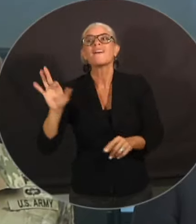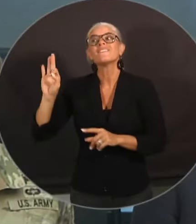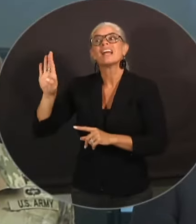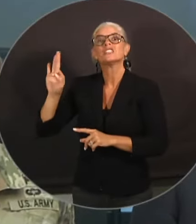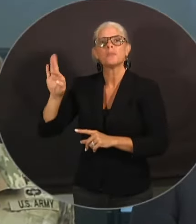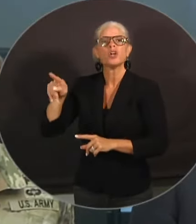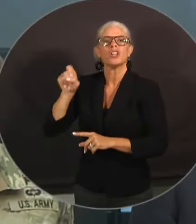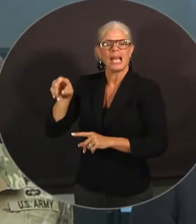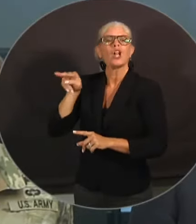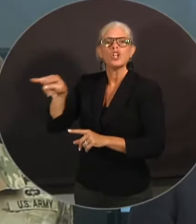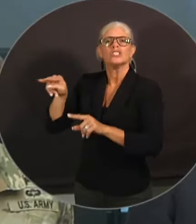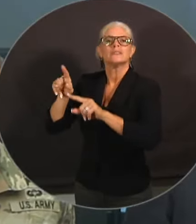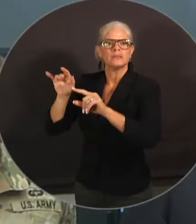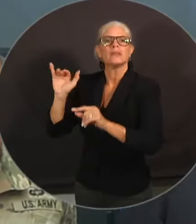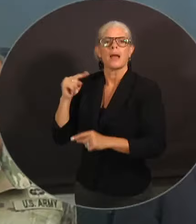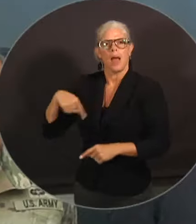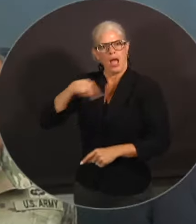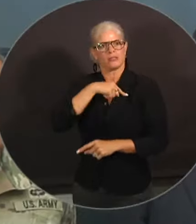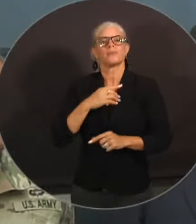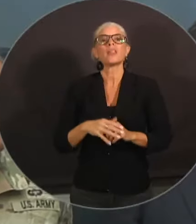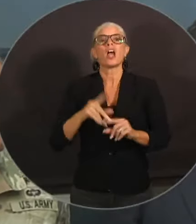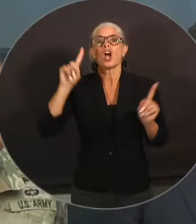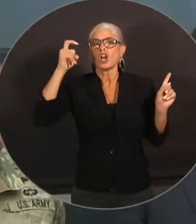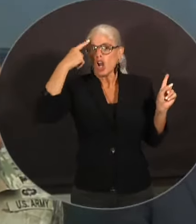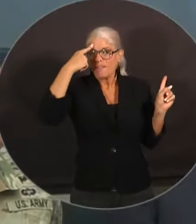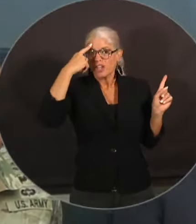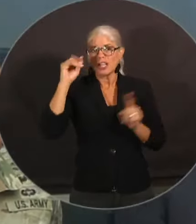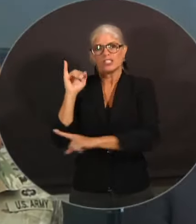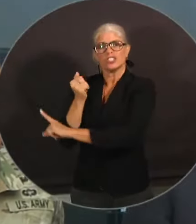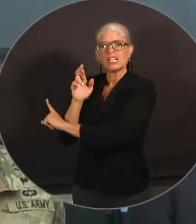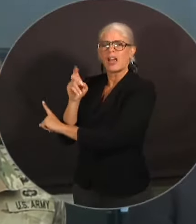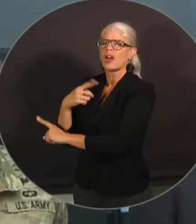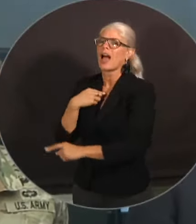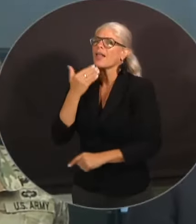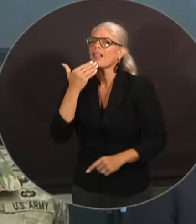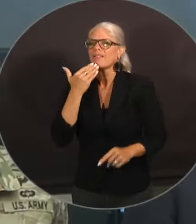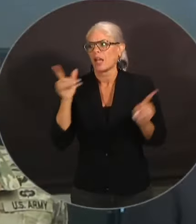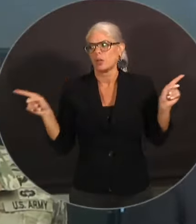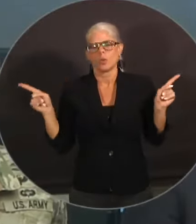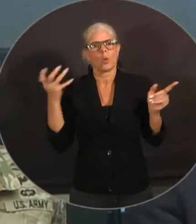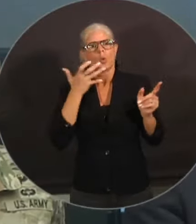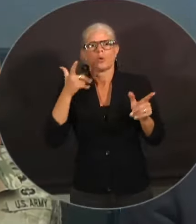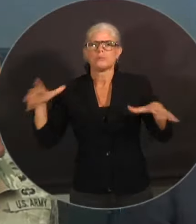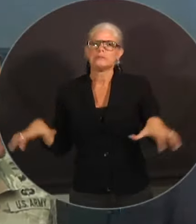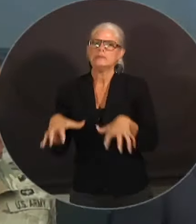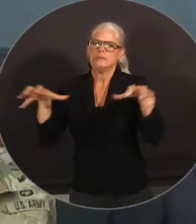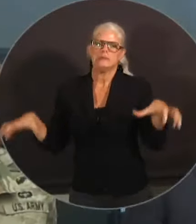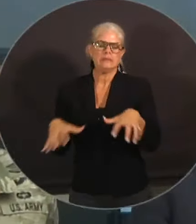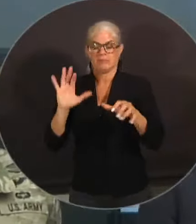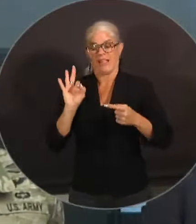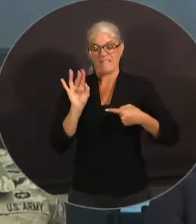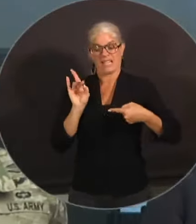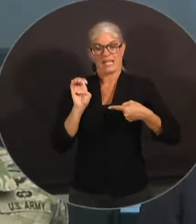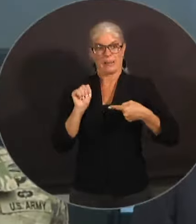as well as John and Jared, thank you so much for everything you do for the Division of Emergency Management. Appreciate you.